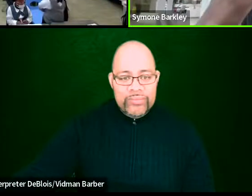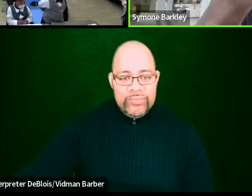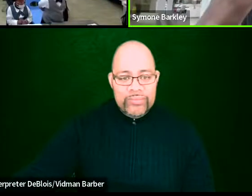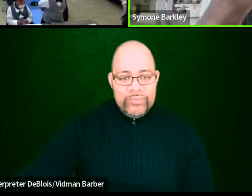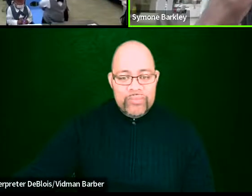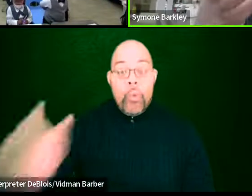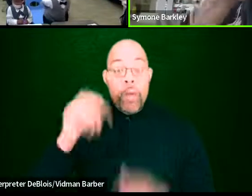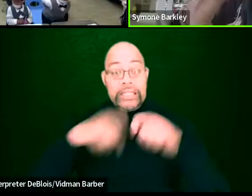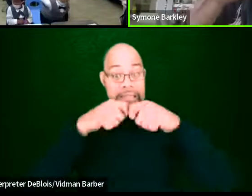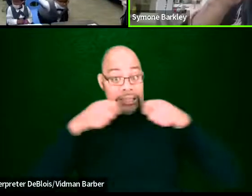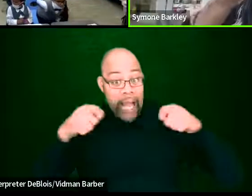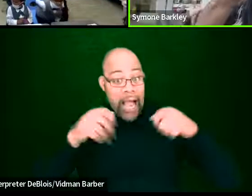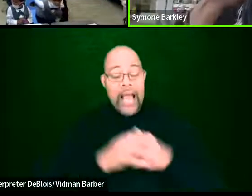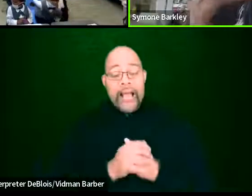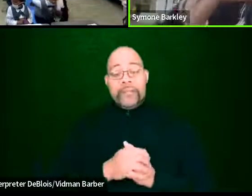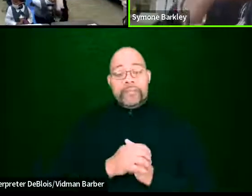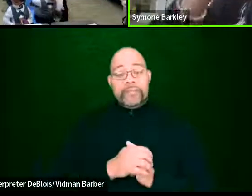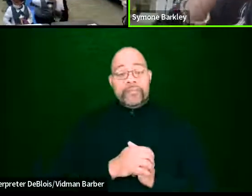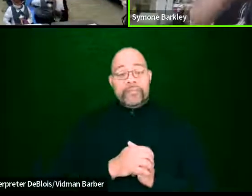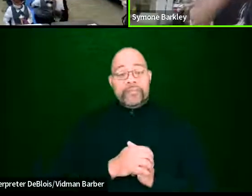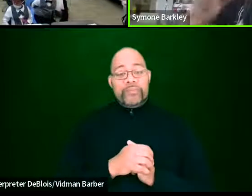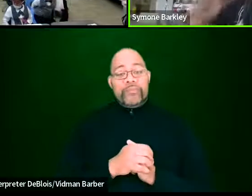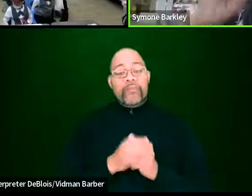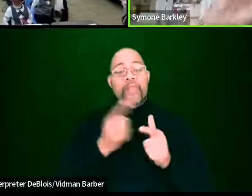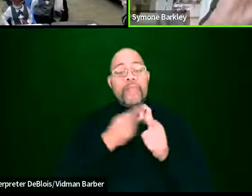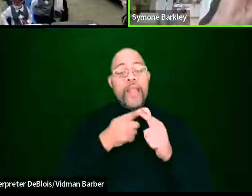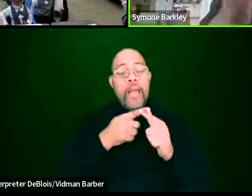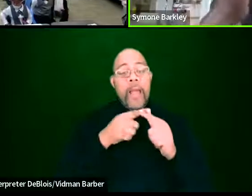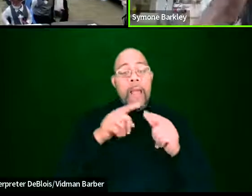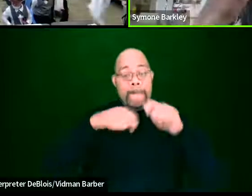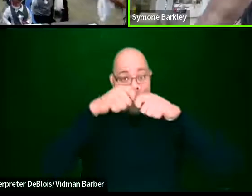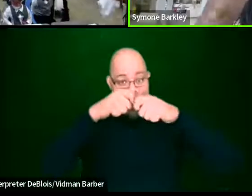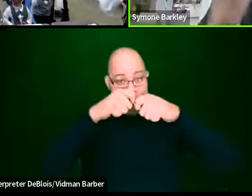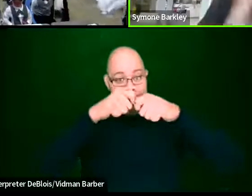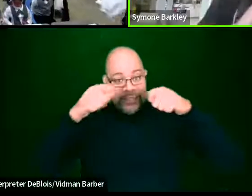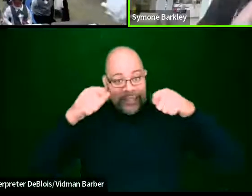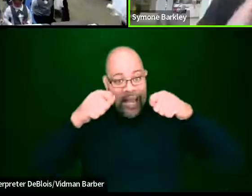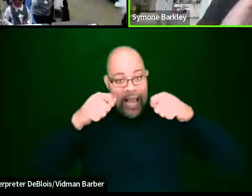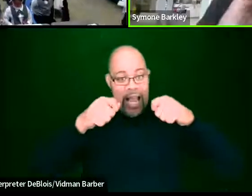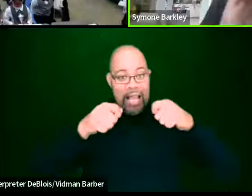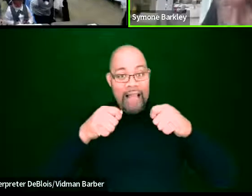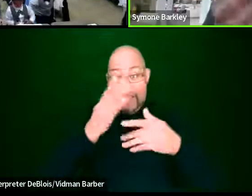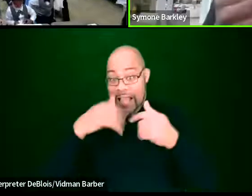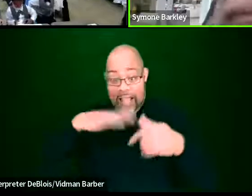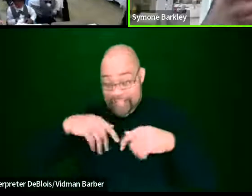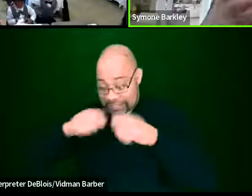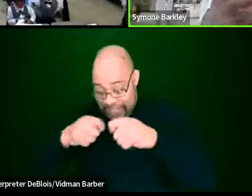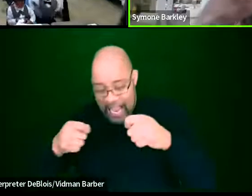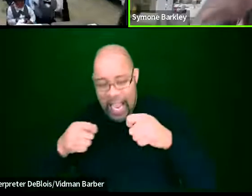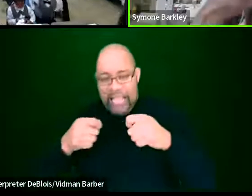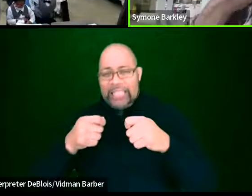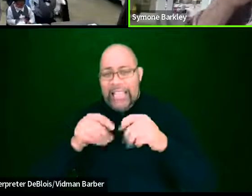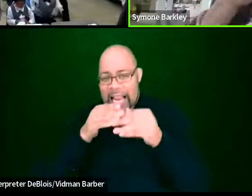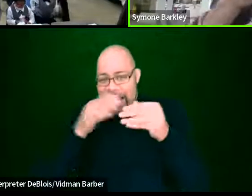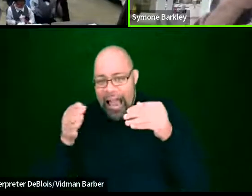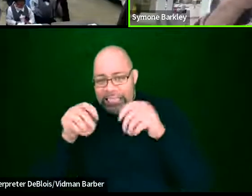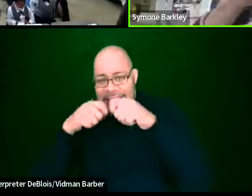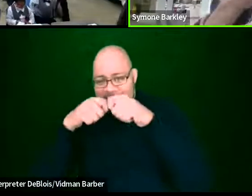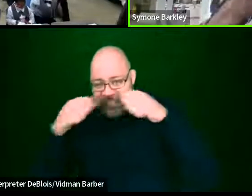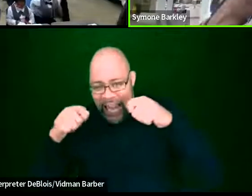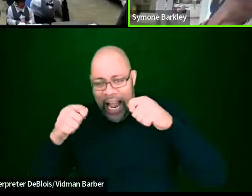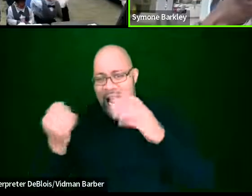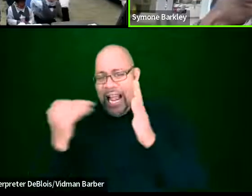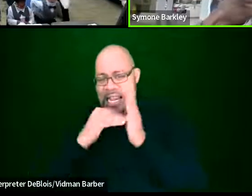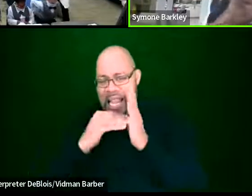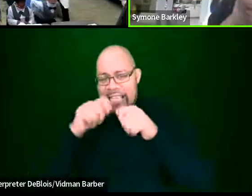tie a knot here and then pick up the pieces that you haven't tied yet next to it and tie another